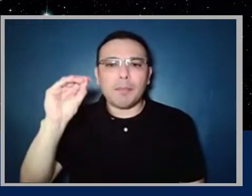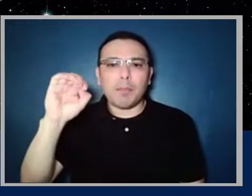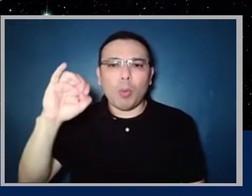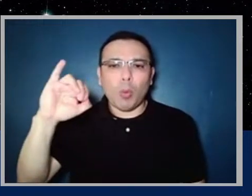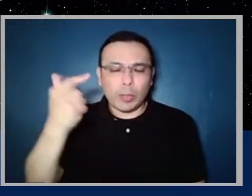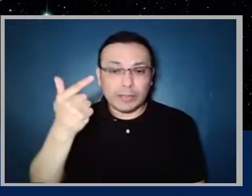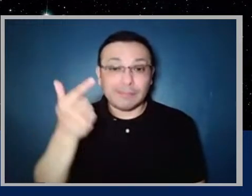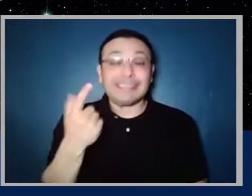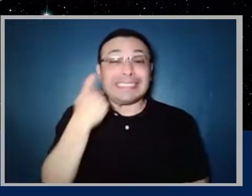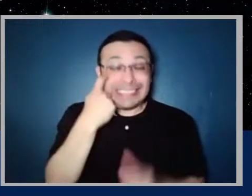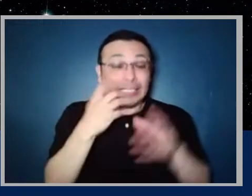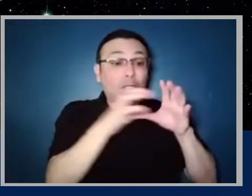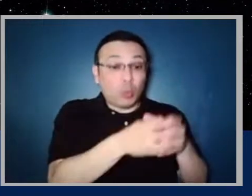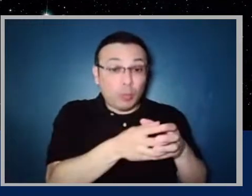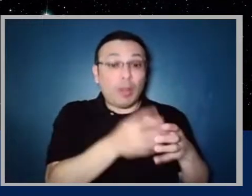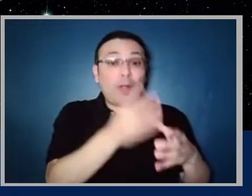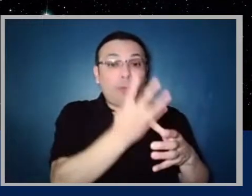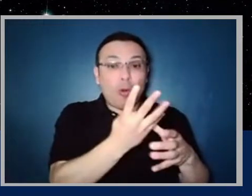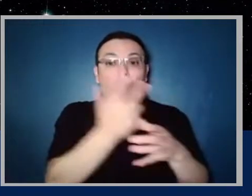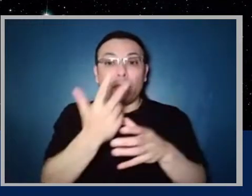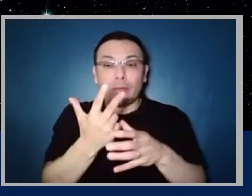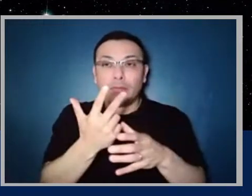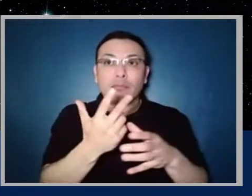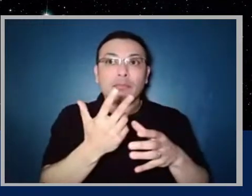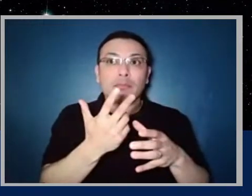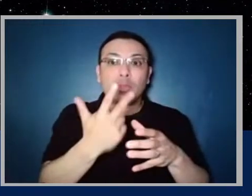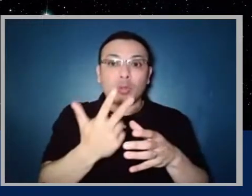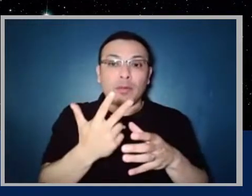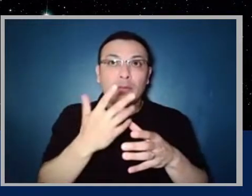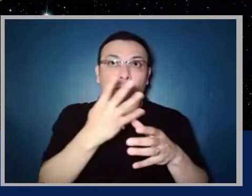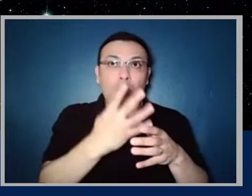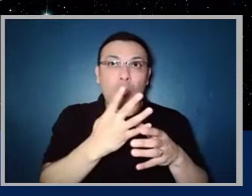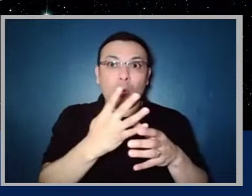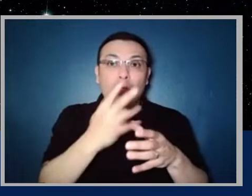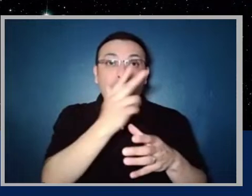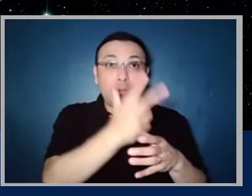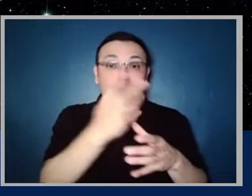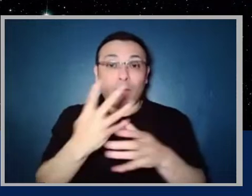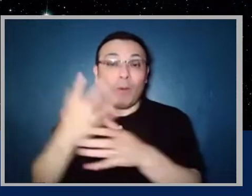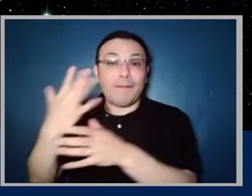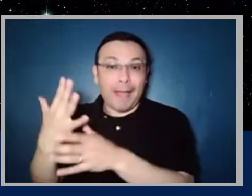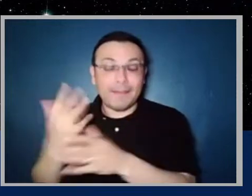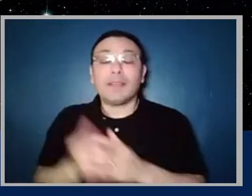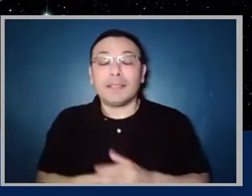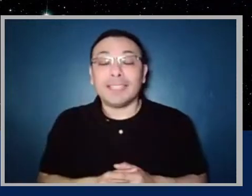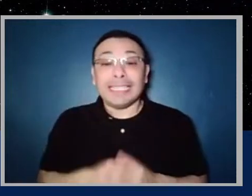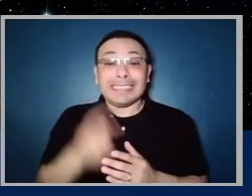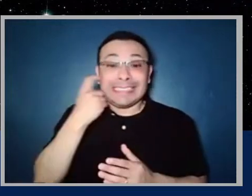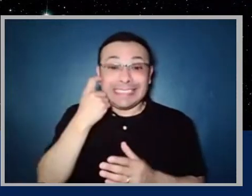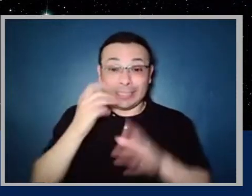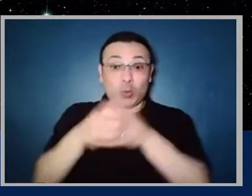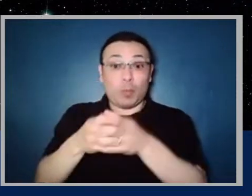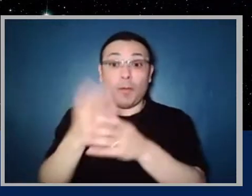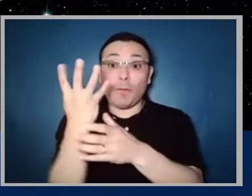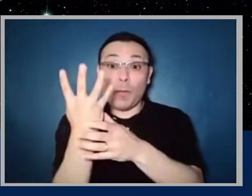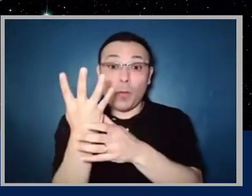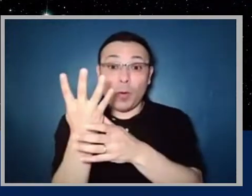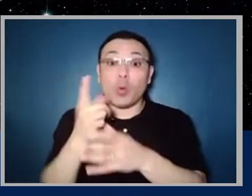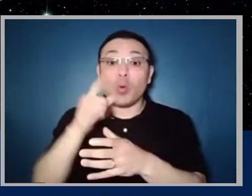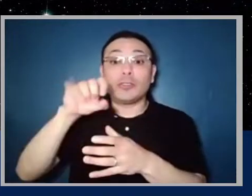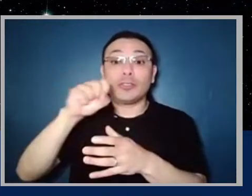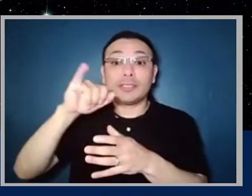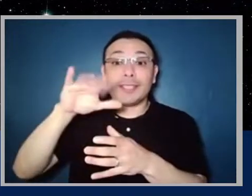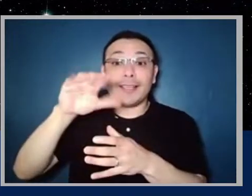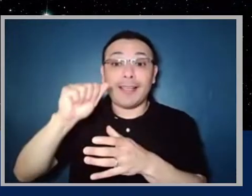and 5 returns, which is also very exciting because Crew 4, we were actually just talking about before, we had Jessica Watkins